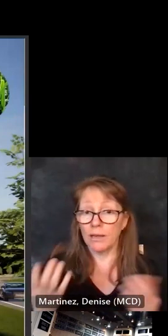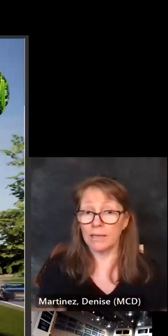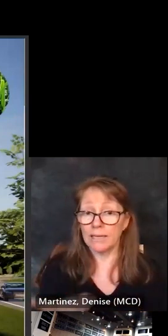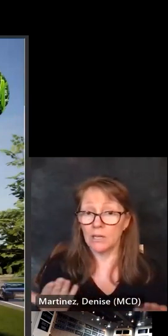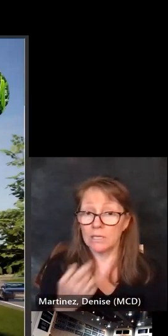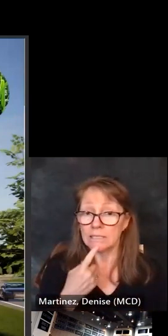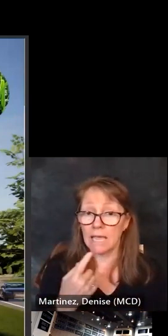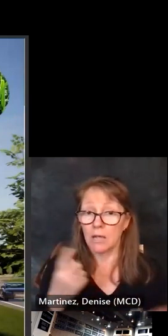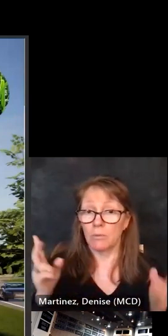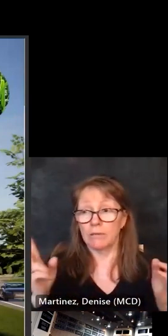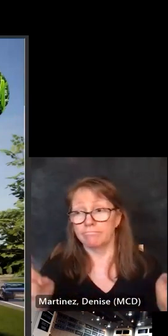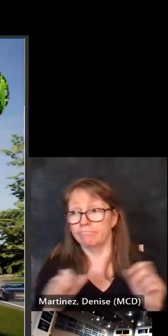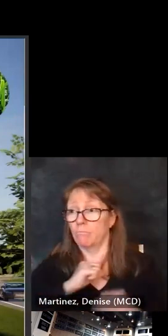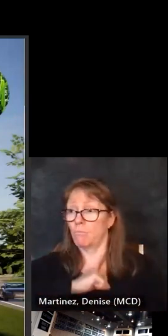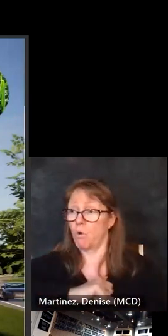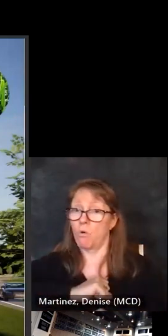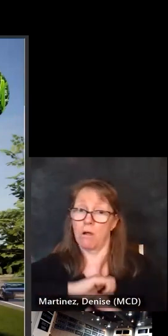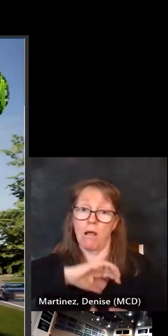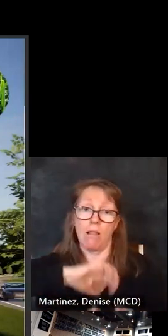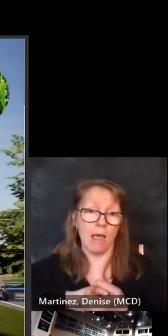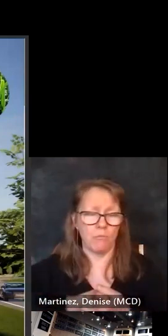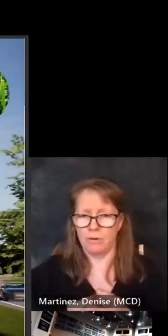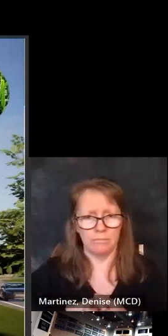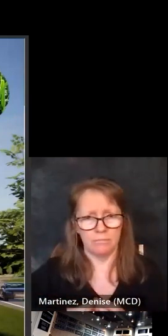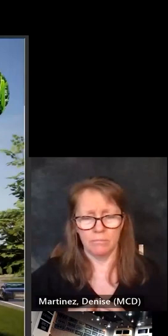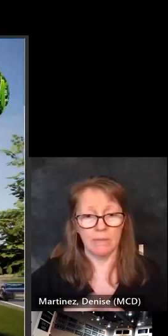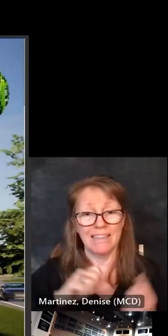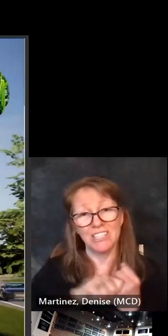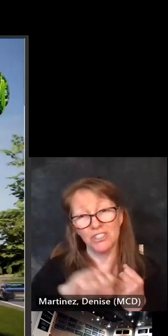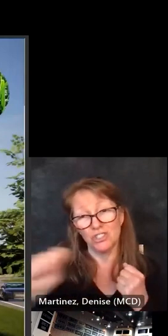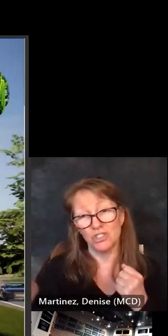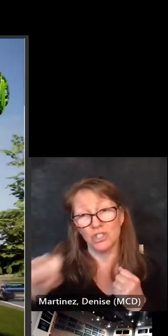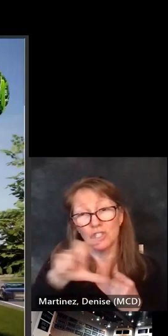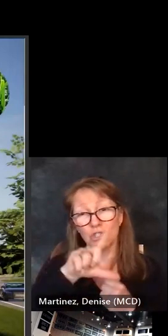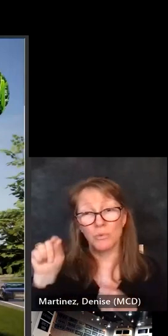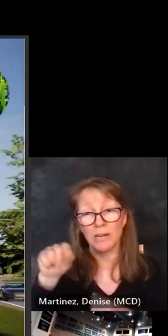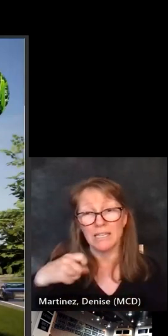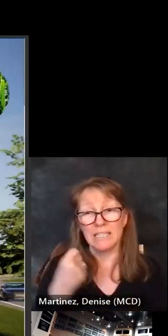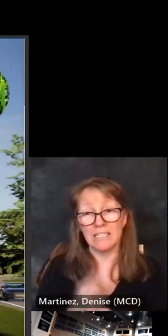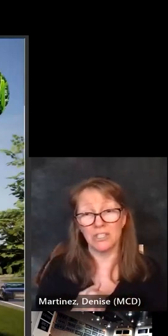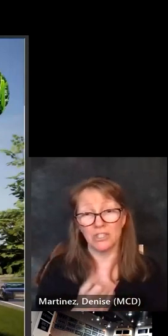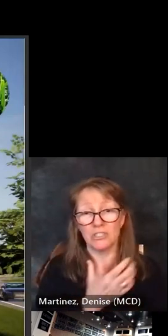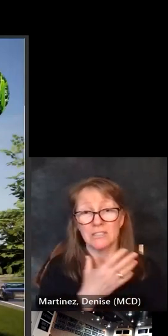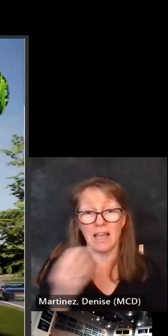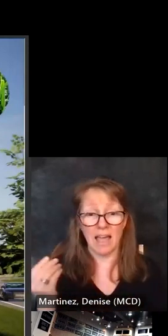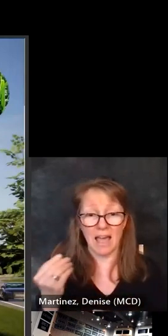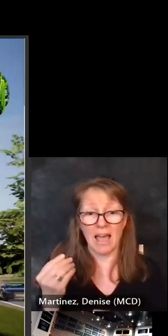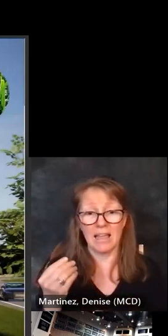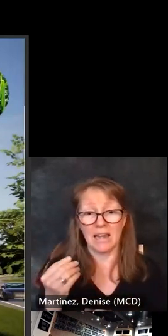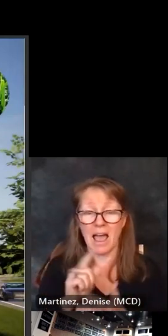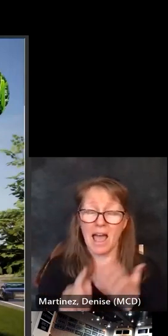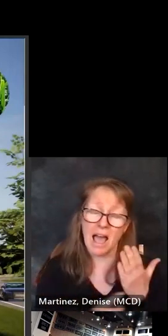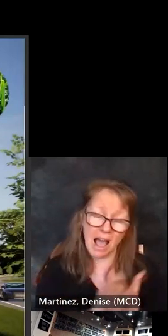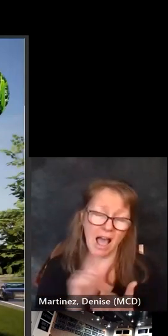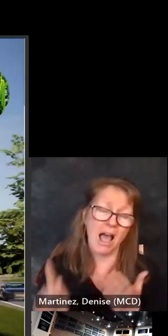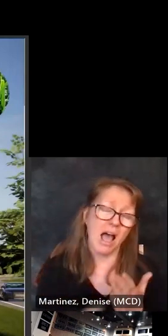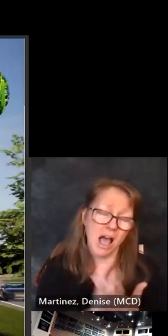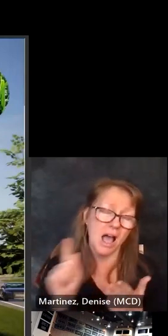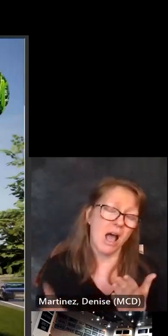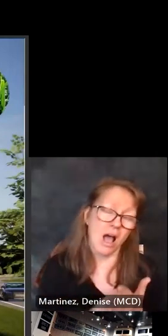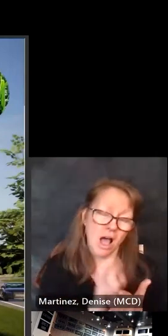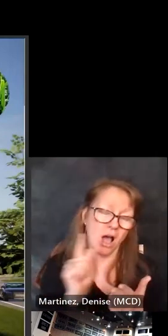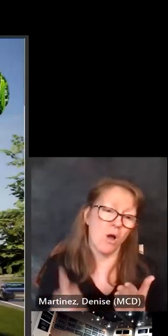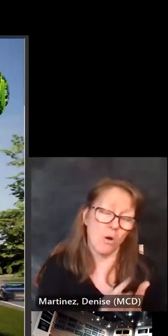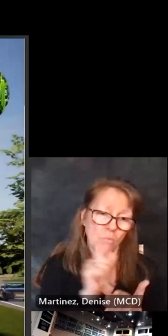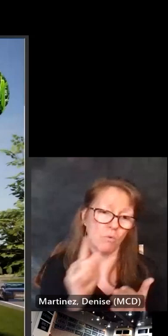collaborative community. But that effort took 20 years and countless hours. Many,